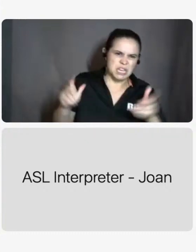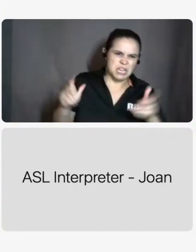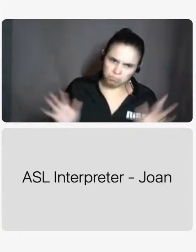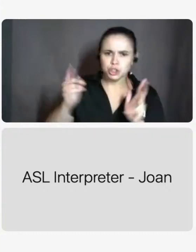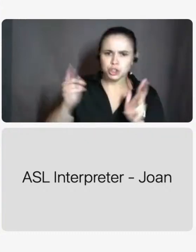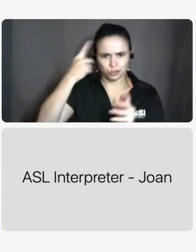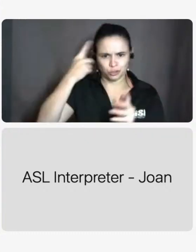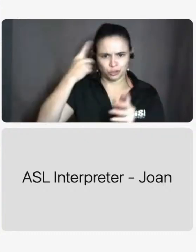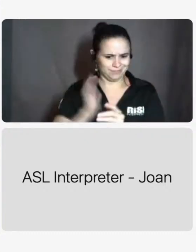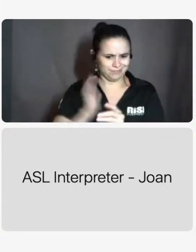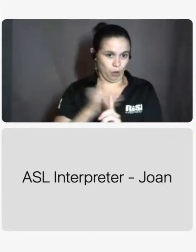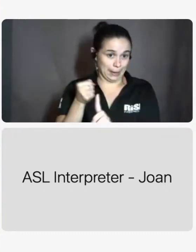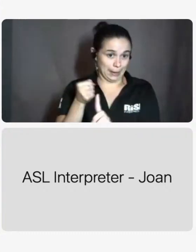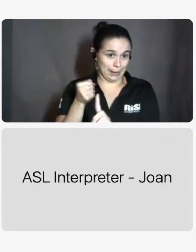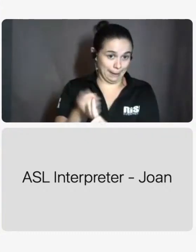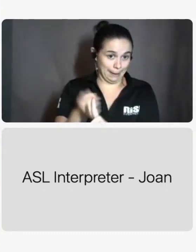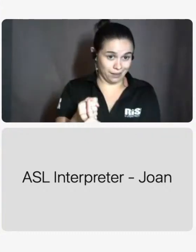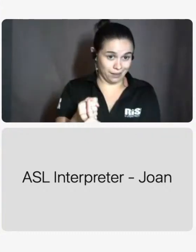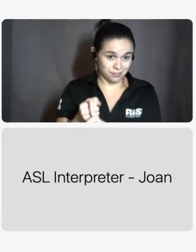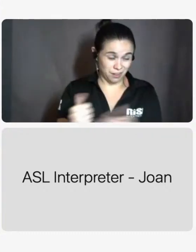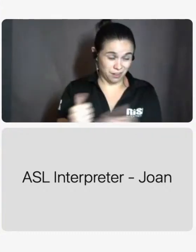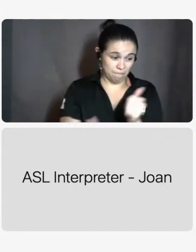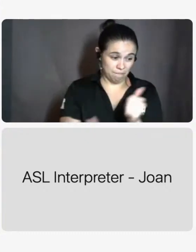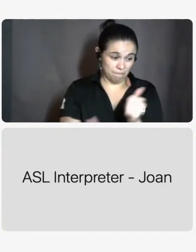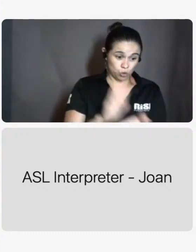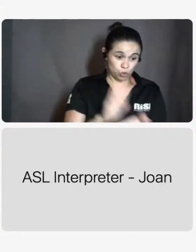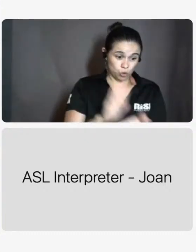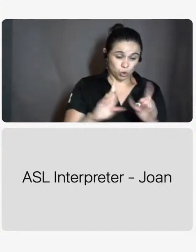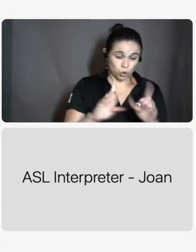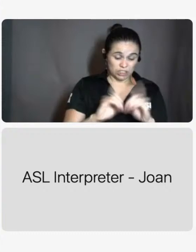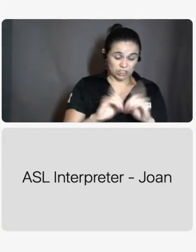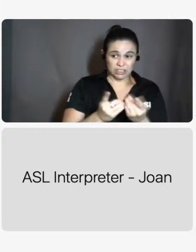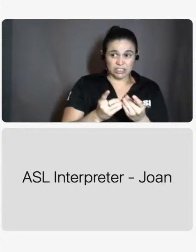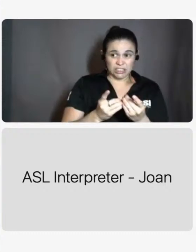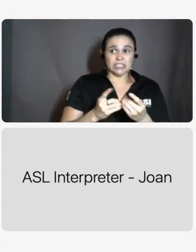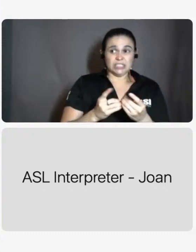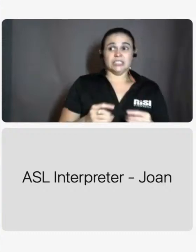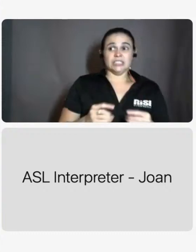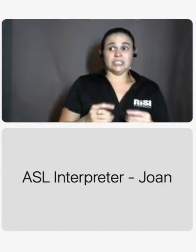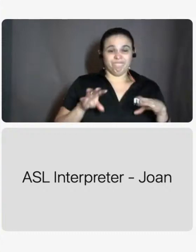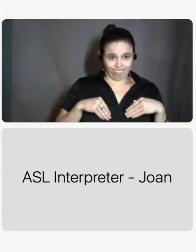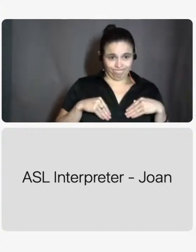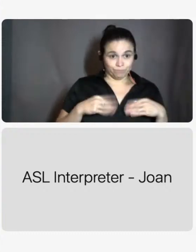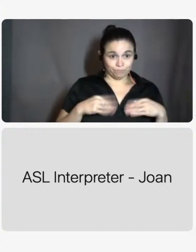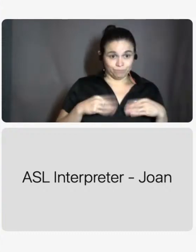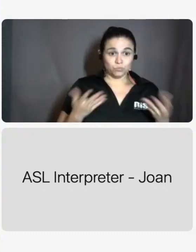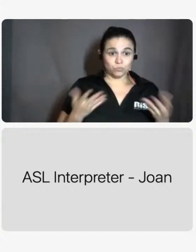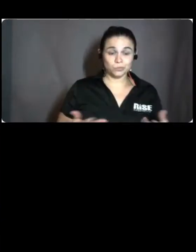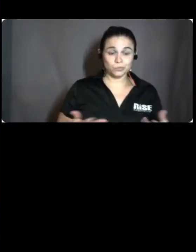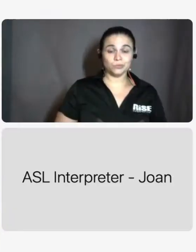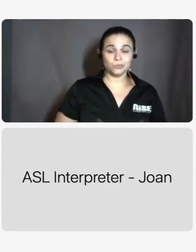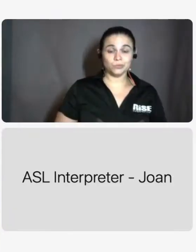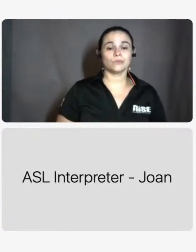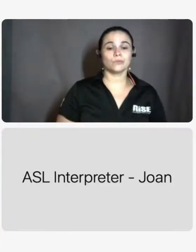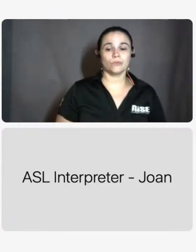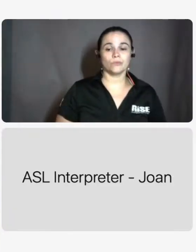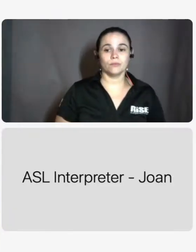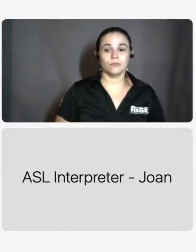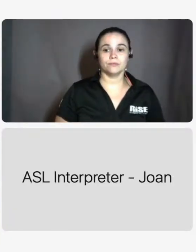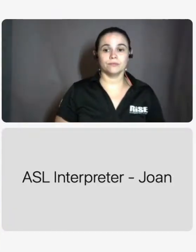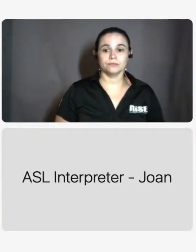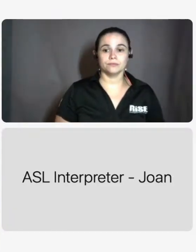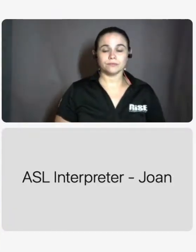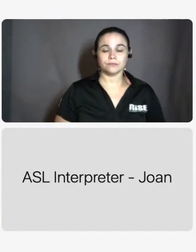it. And that's why you don't typically see settlements anywhere close to this